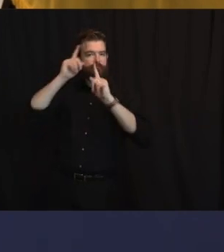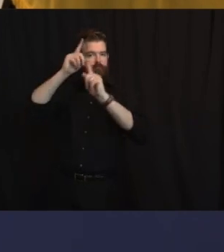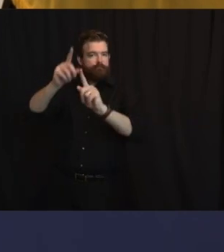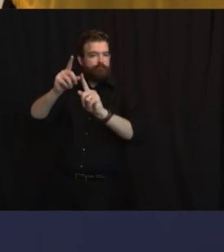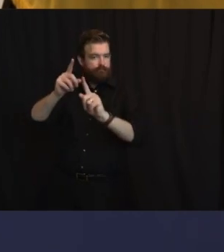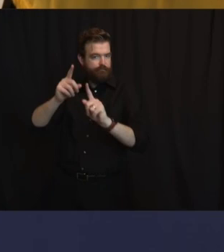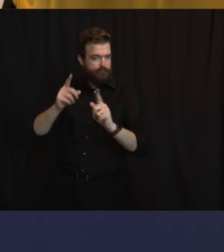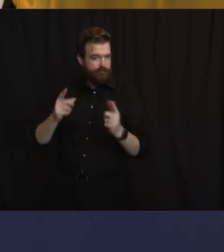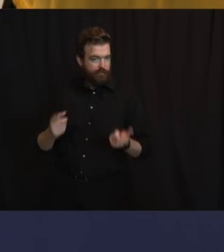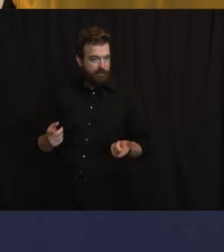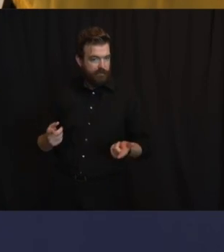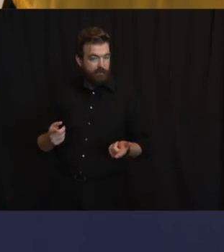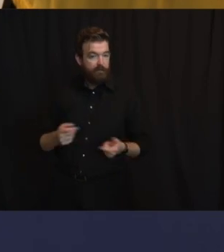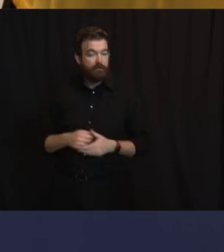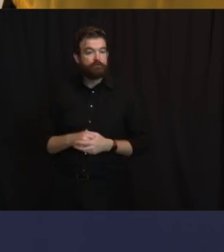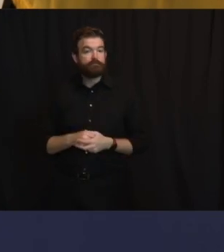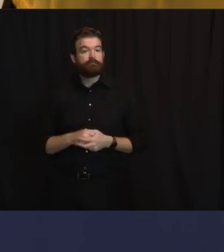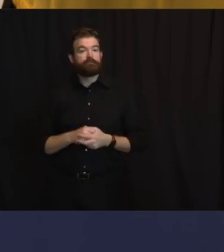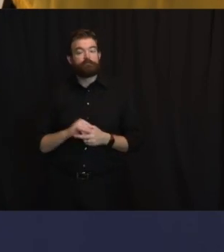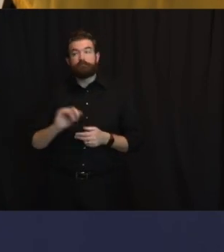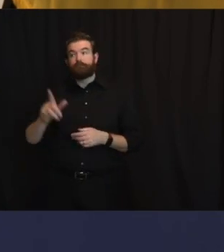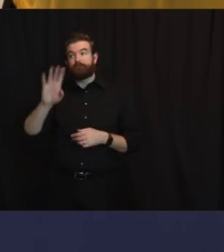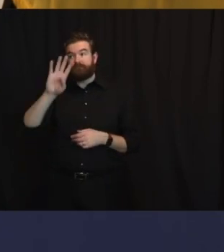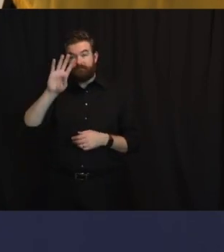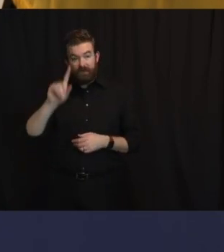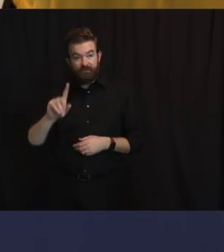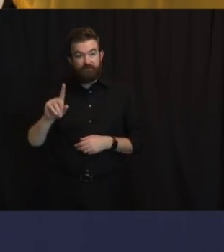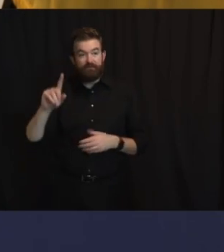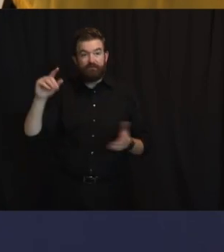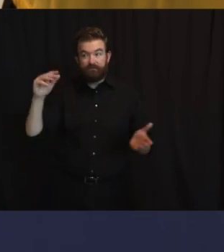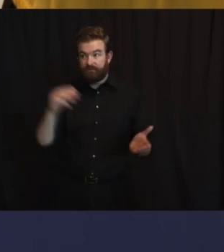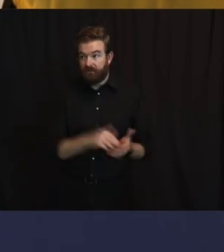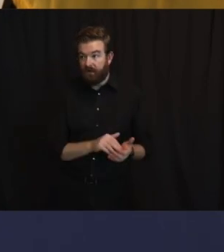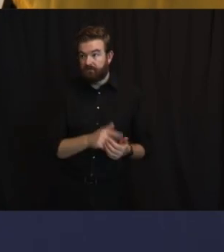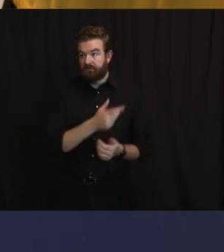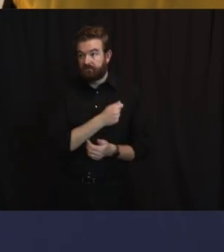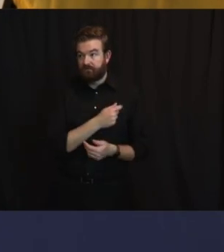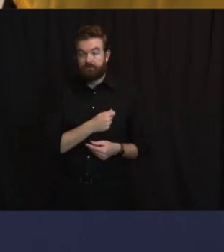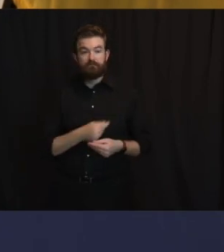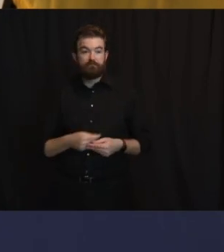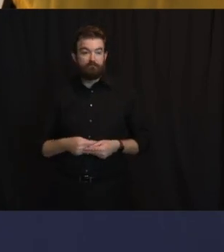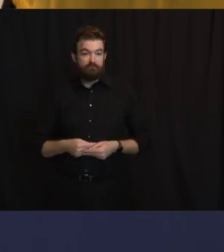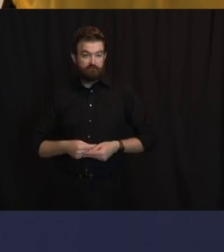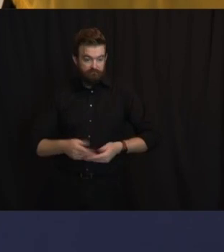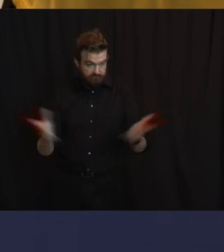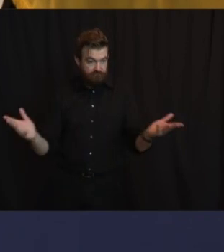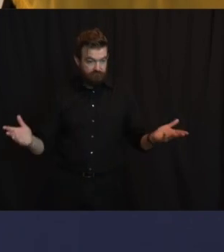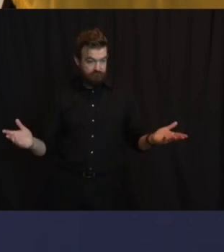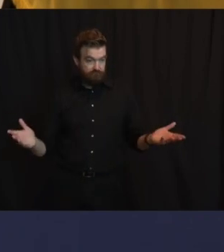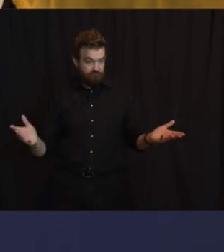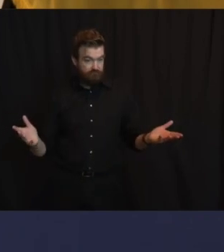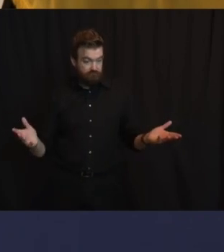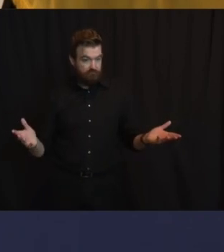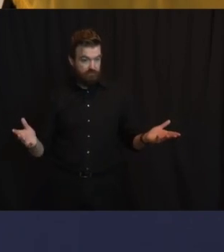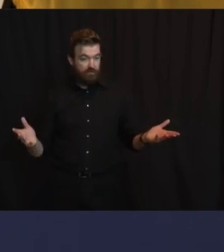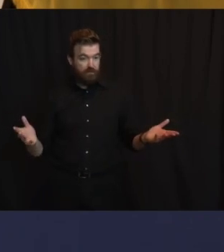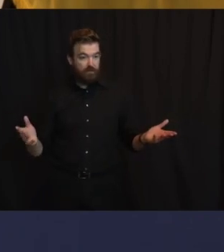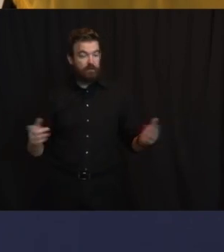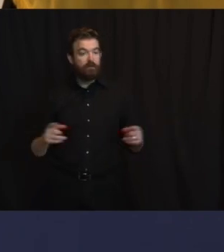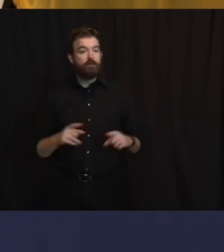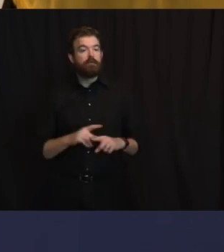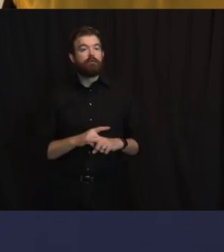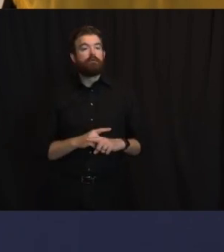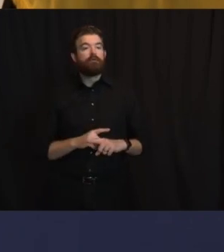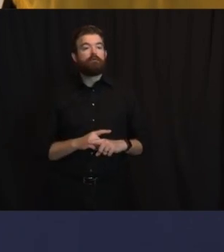41,000 shots have been given to 16 and 17-year-olds, and we're counting them in our vaccine totals, which makes sense, but they're not actually